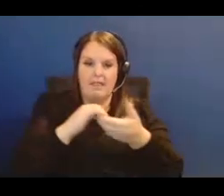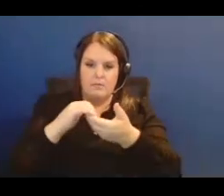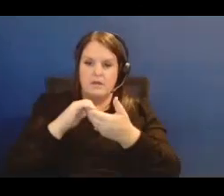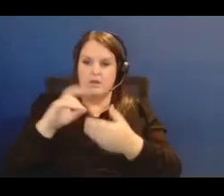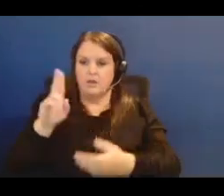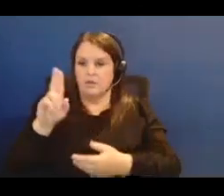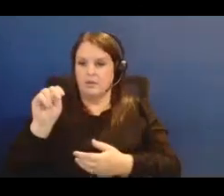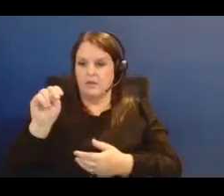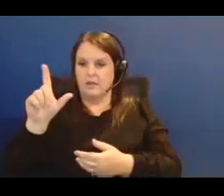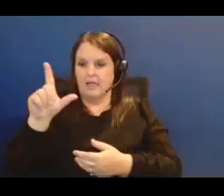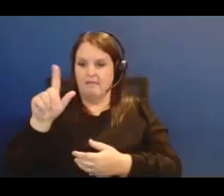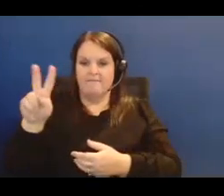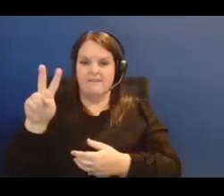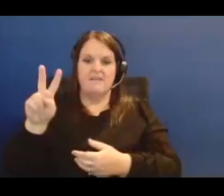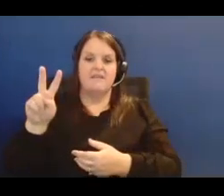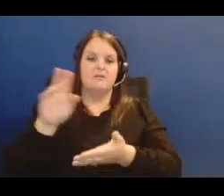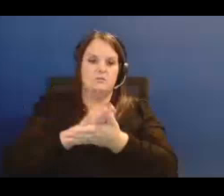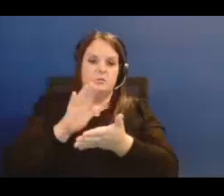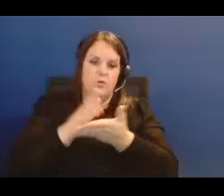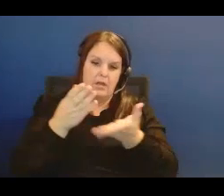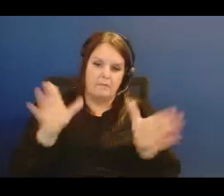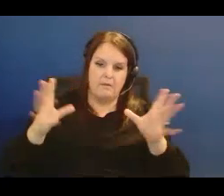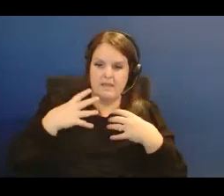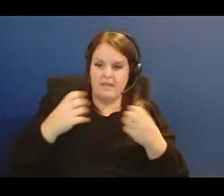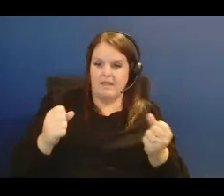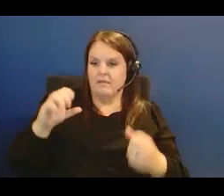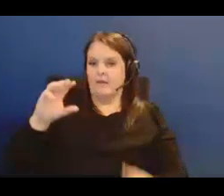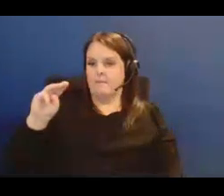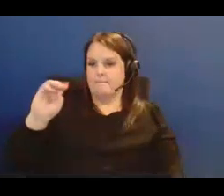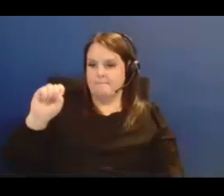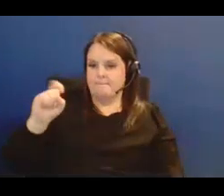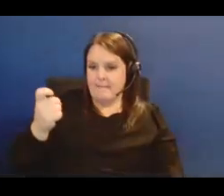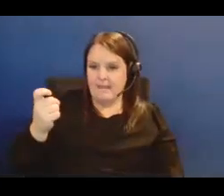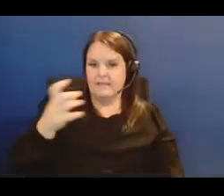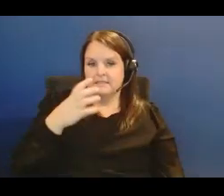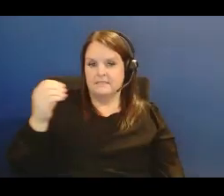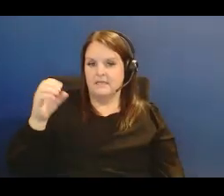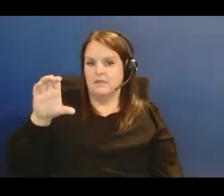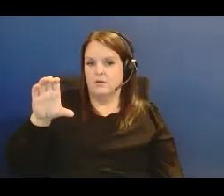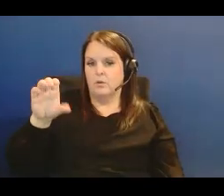UNLV School of Public Health, Max Gock and Courtney Kalkner.